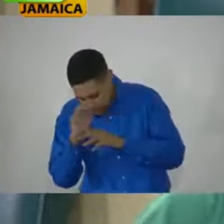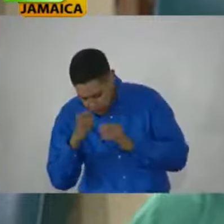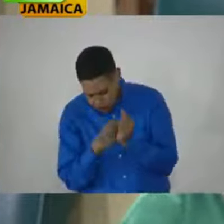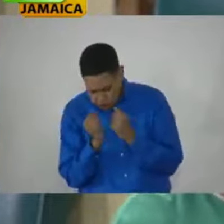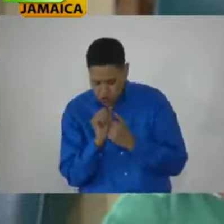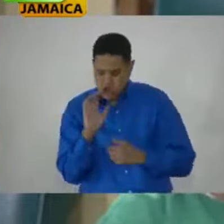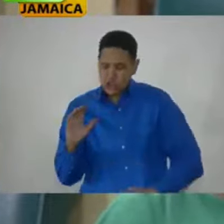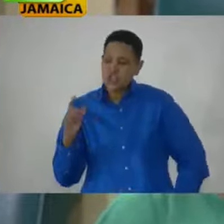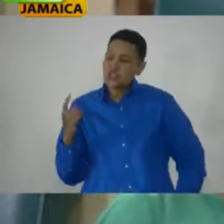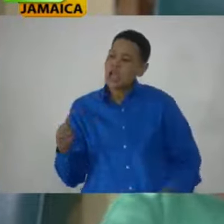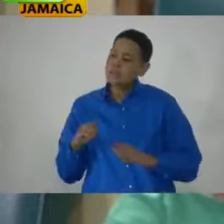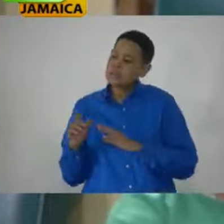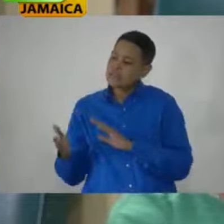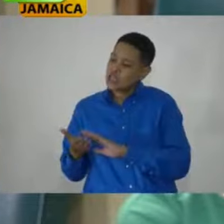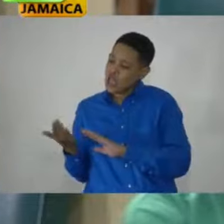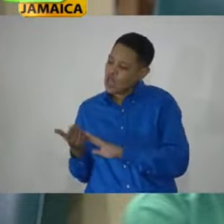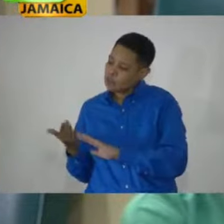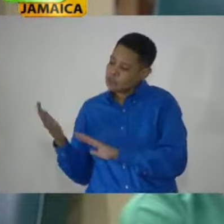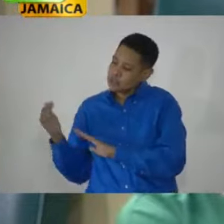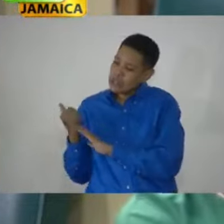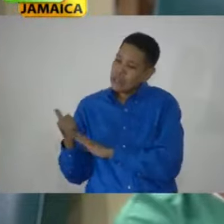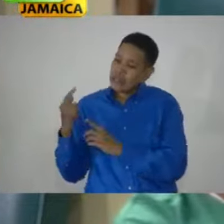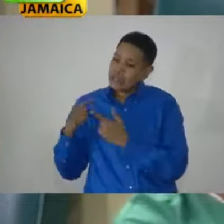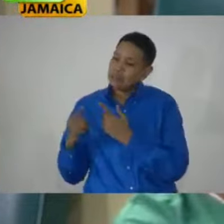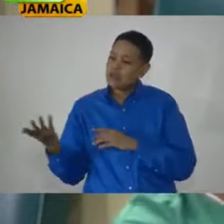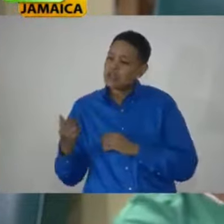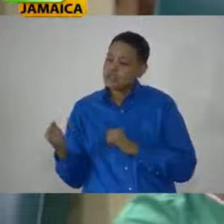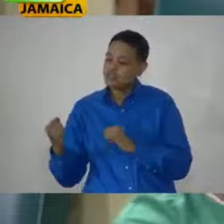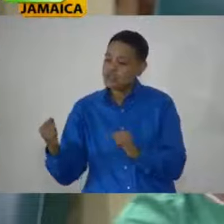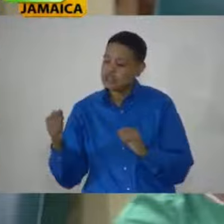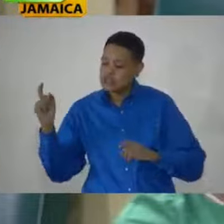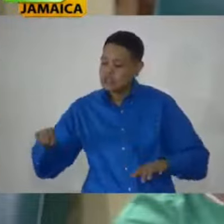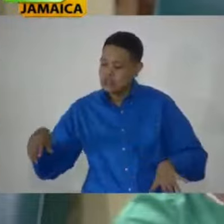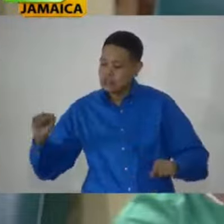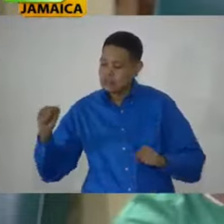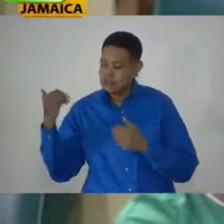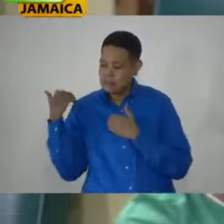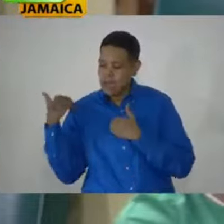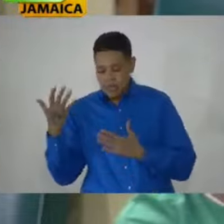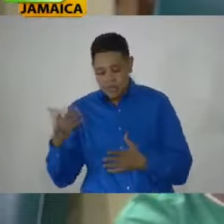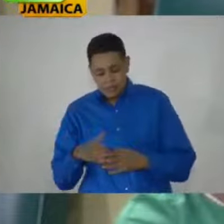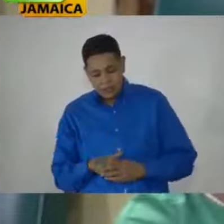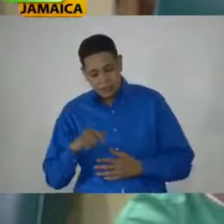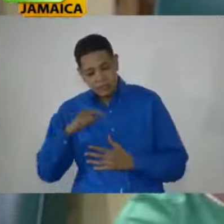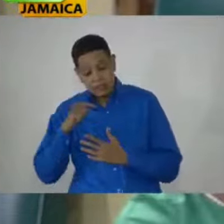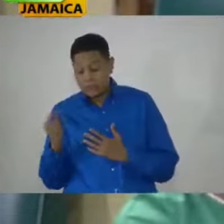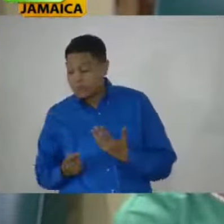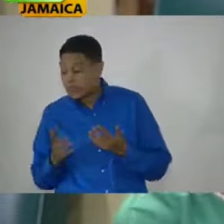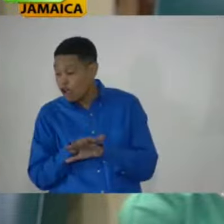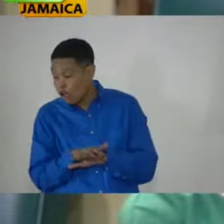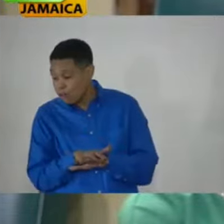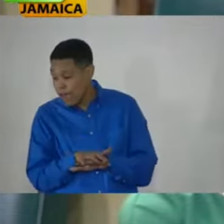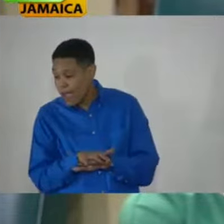structure with its operational needs and strategic mandates. These